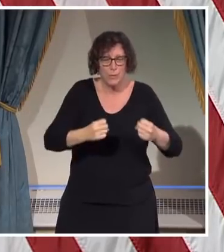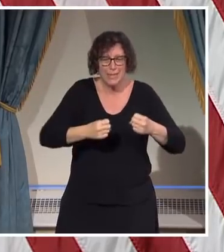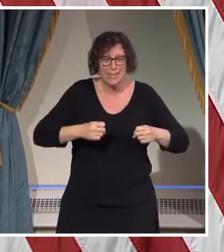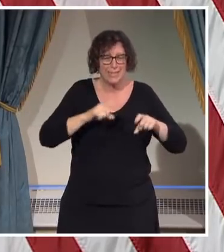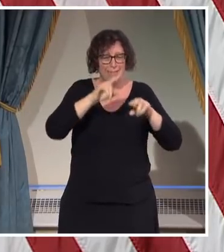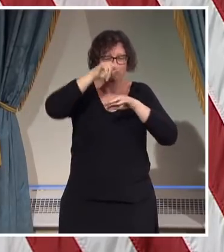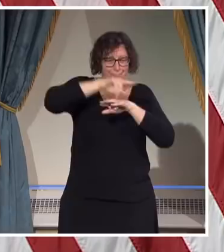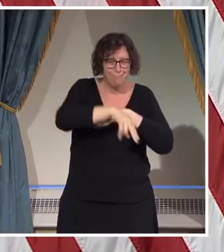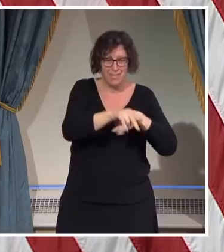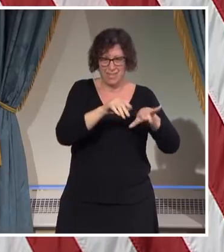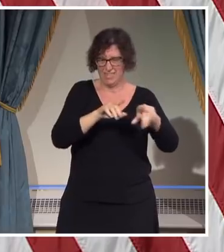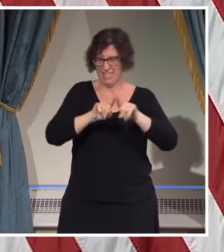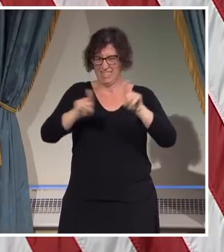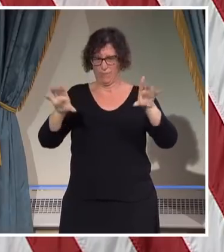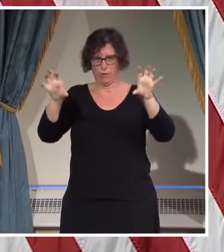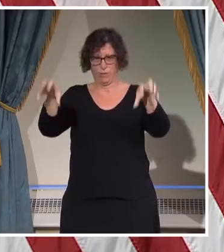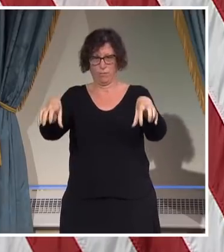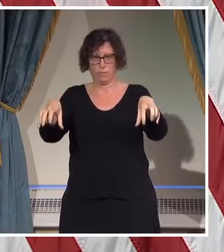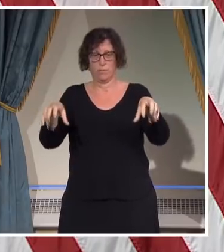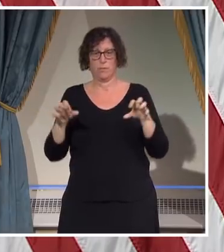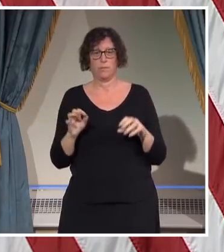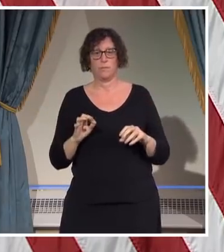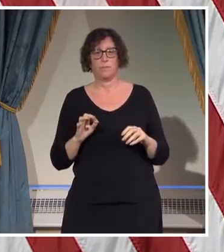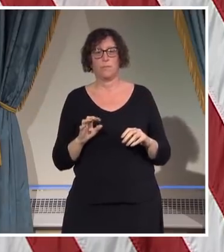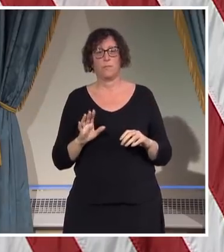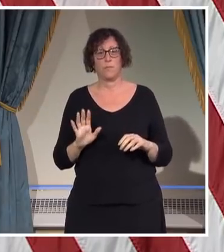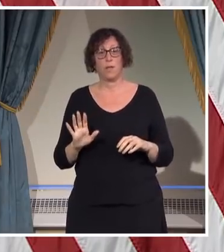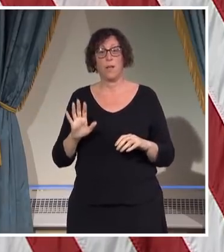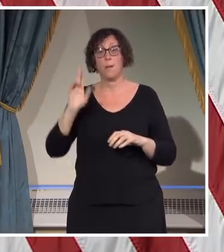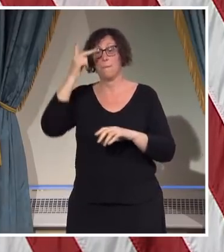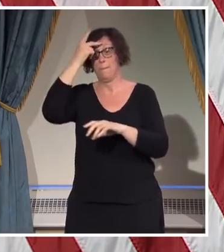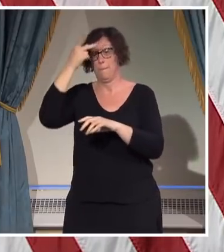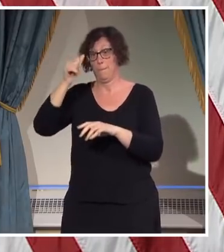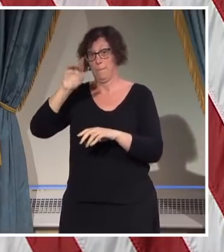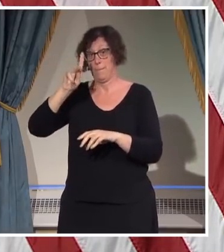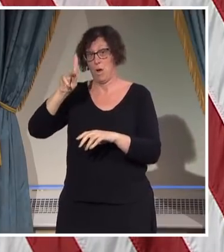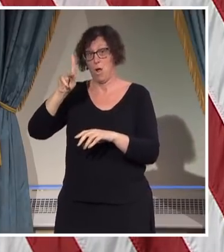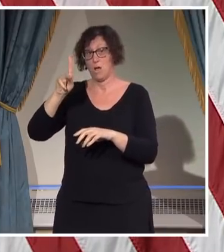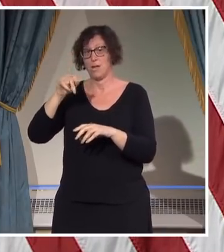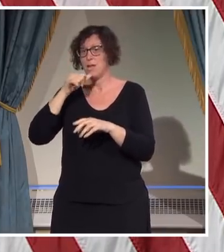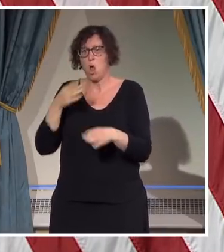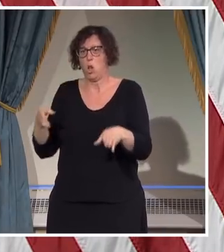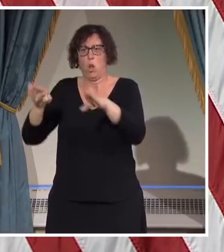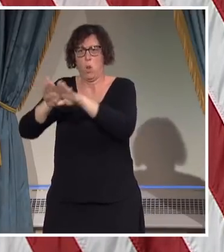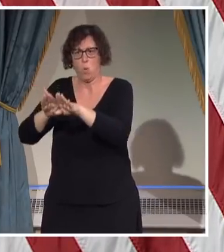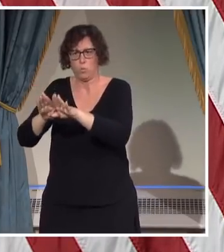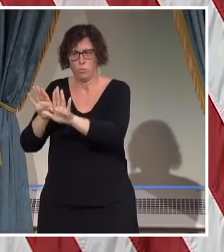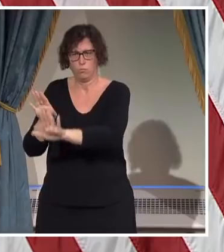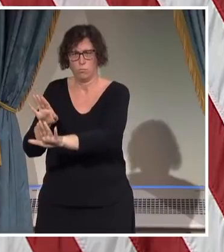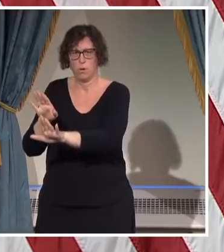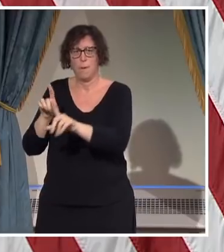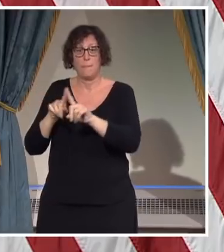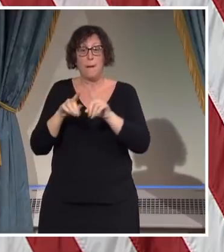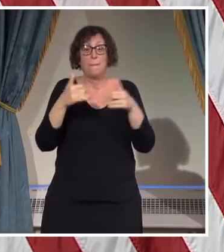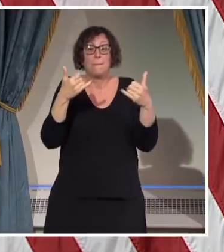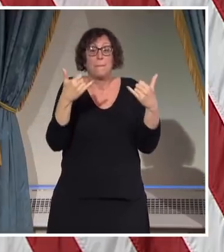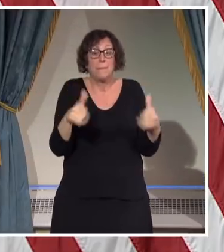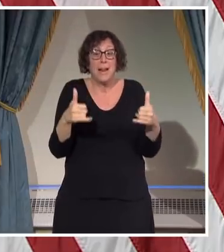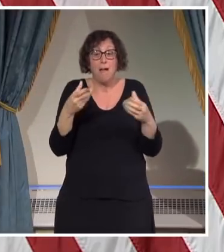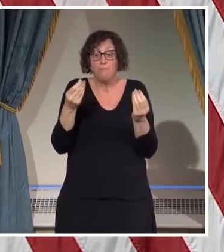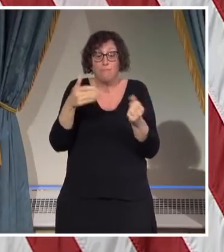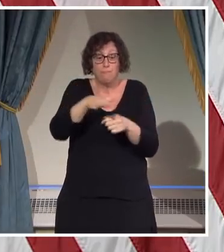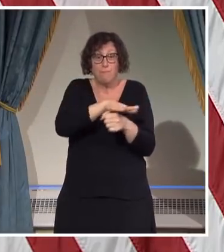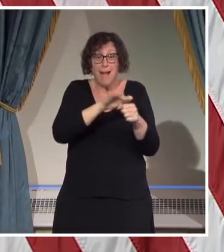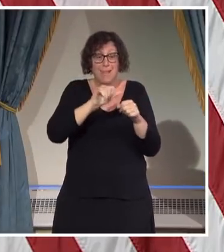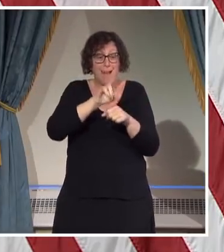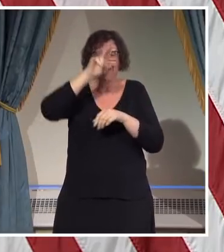we might get to a shutdown, is the playgrounds themselves. The parks obviously are, many of them, huge. They're